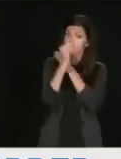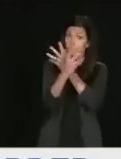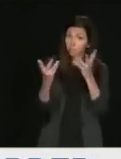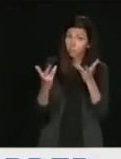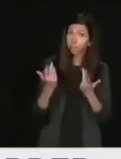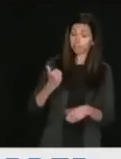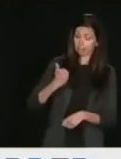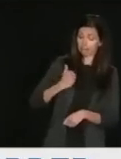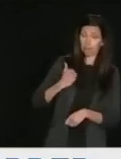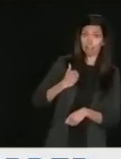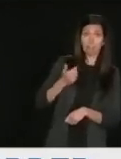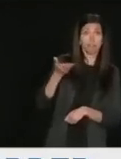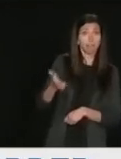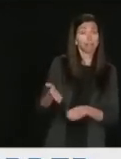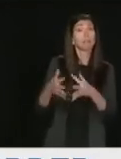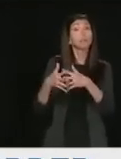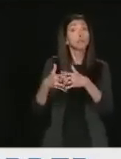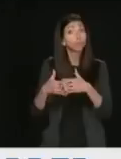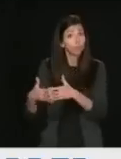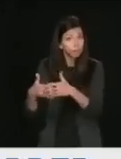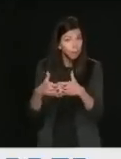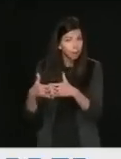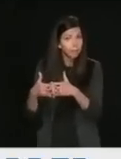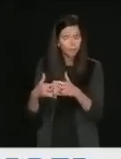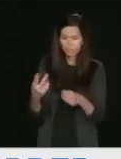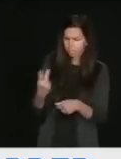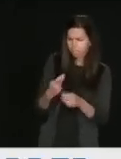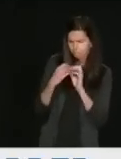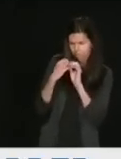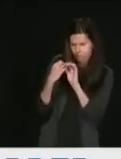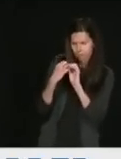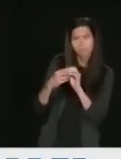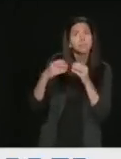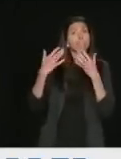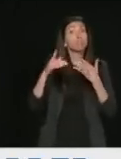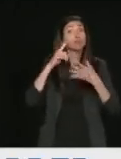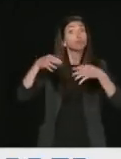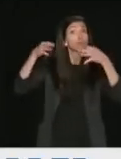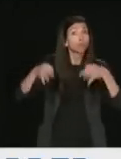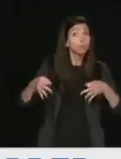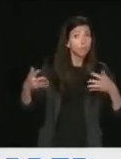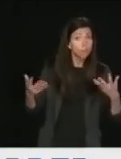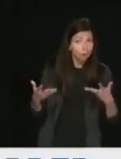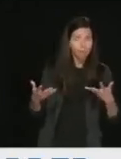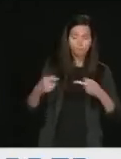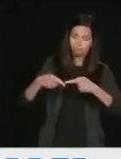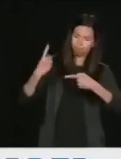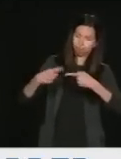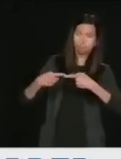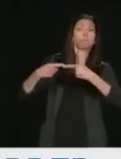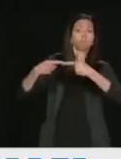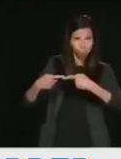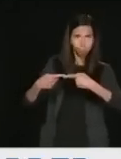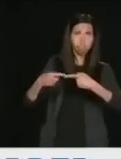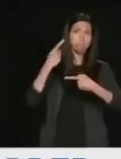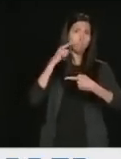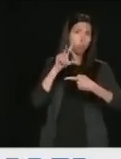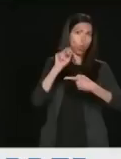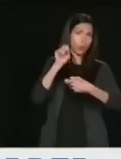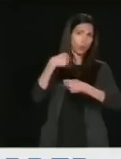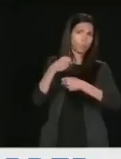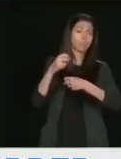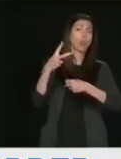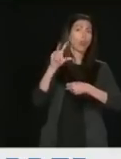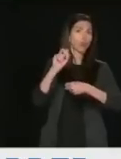extend for 30 days the measures at the borders that are already in place. It's a very important decision that